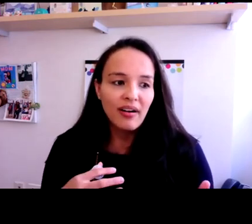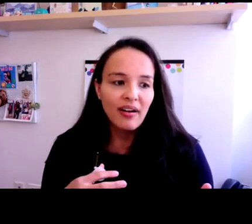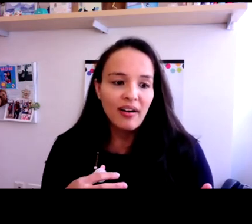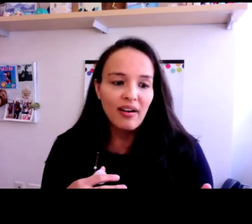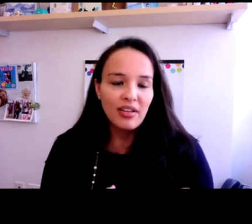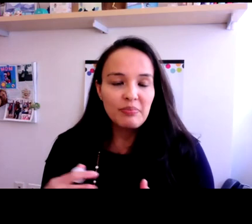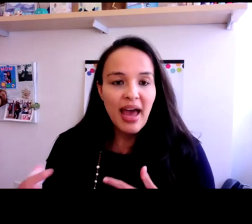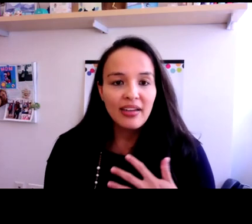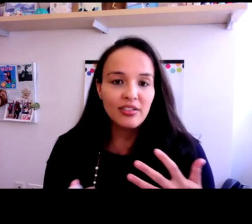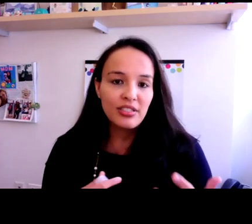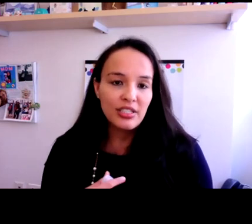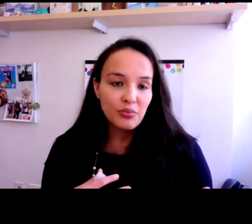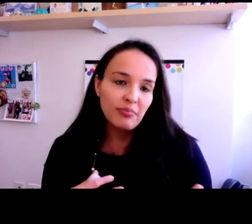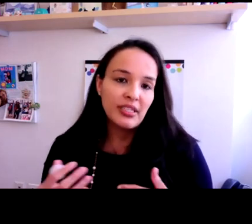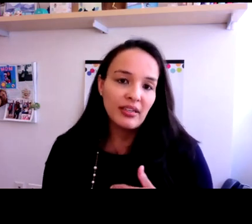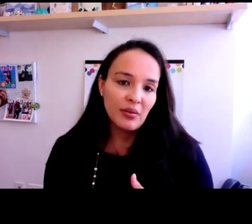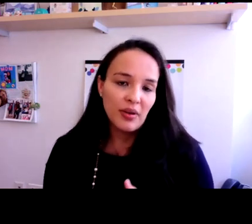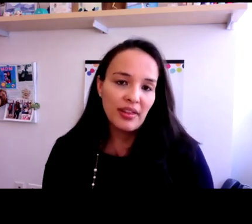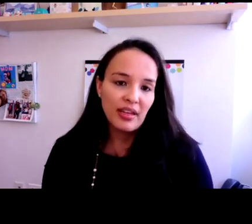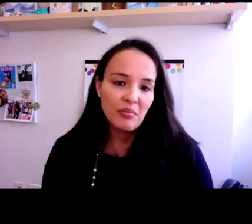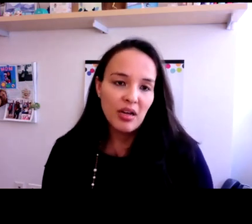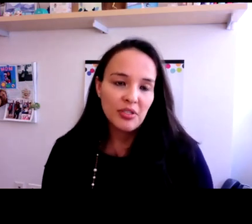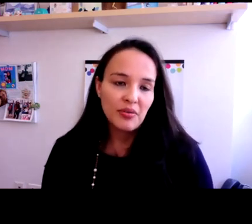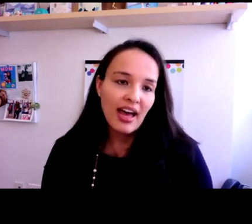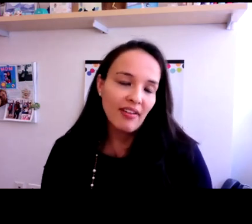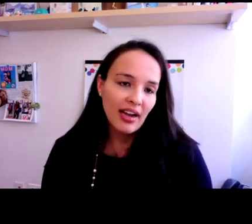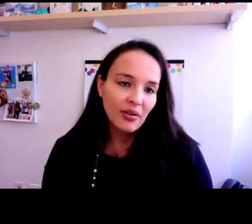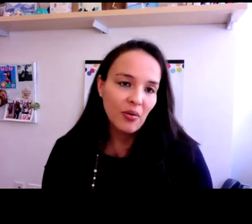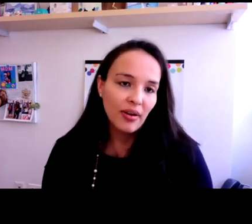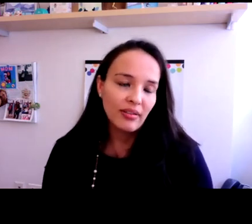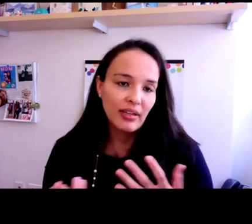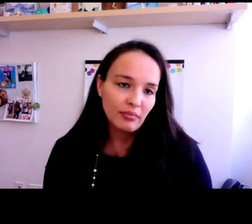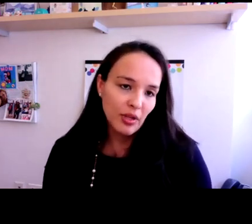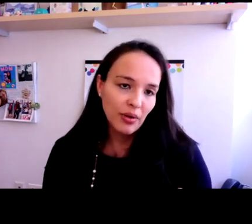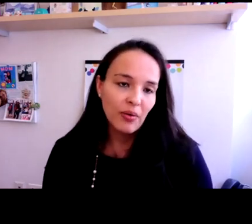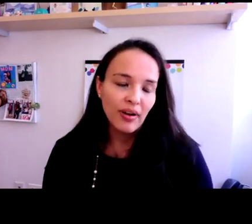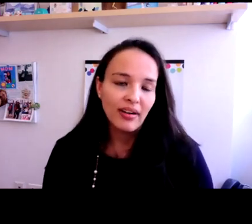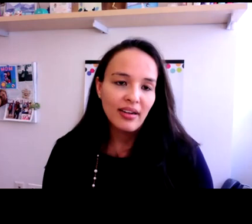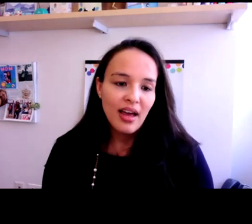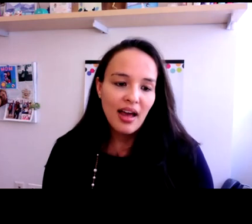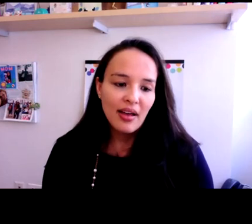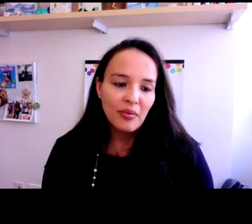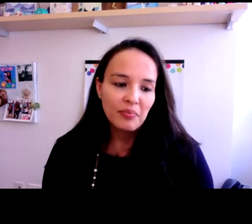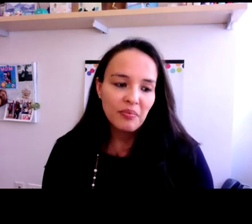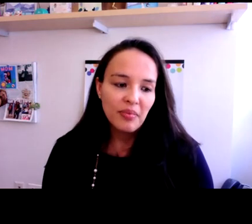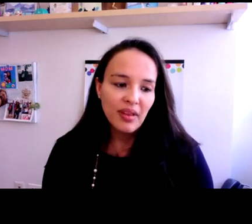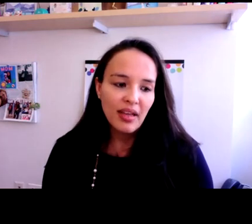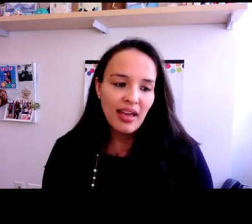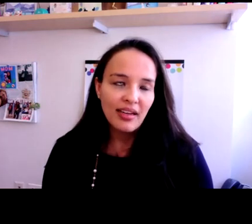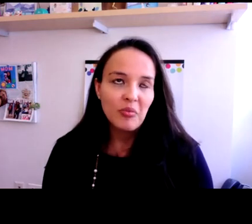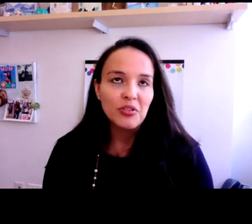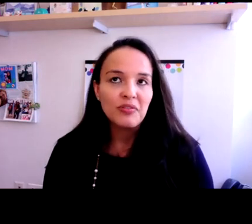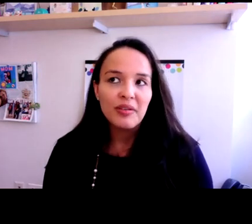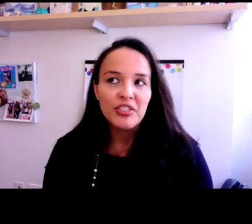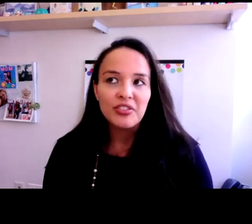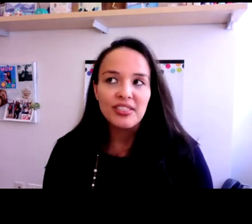are these patterns disrupted within moms who have higher court than lower court? And